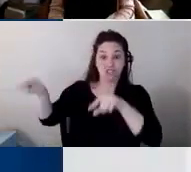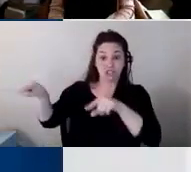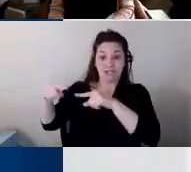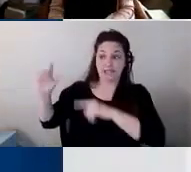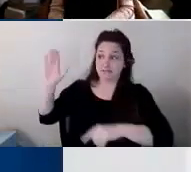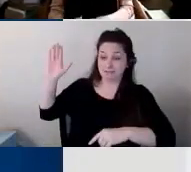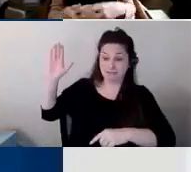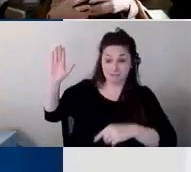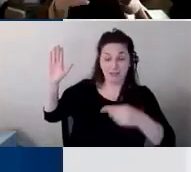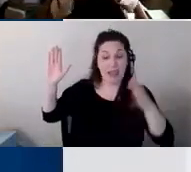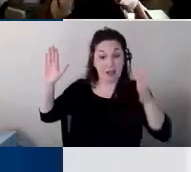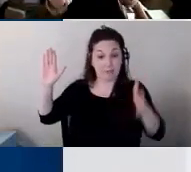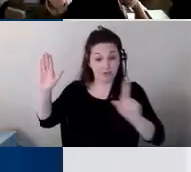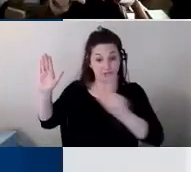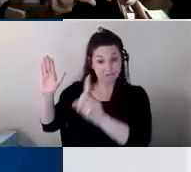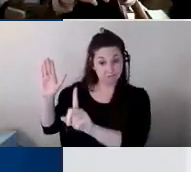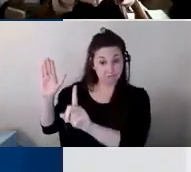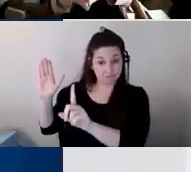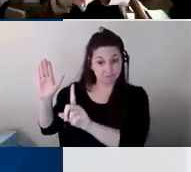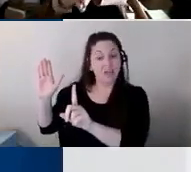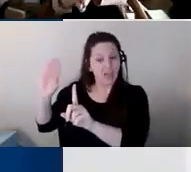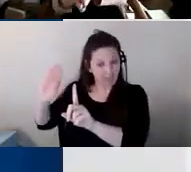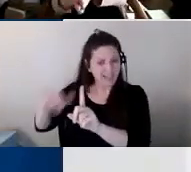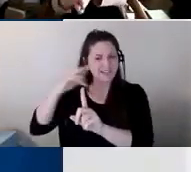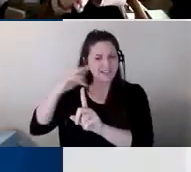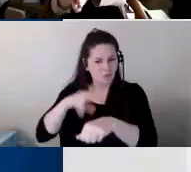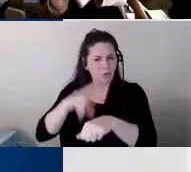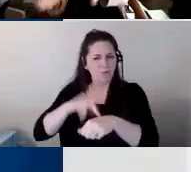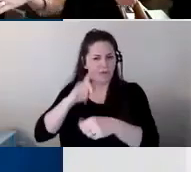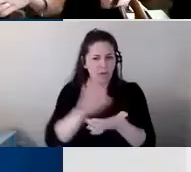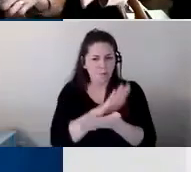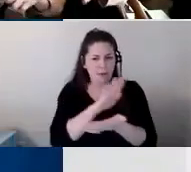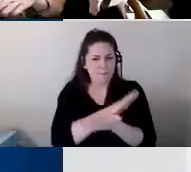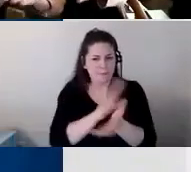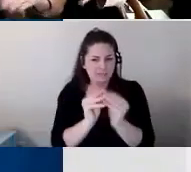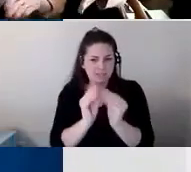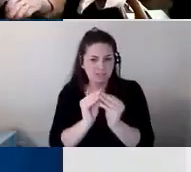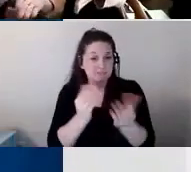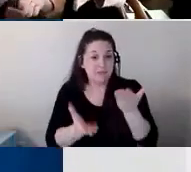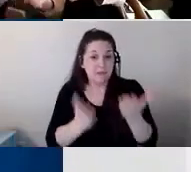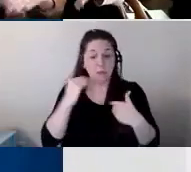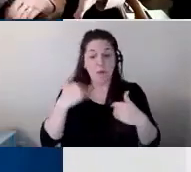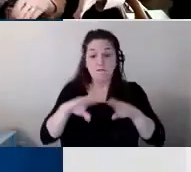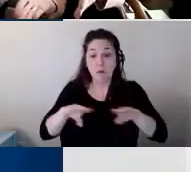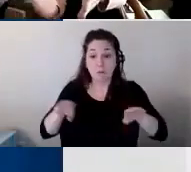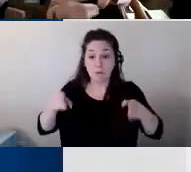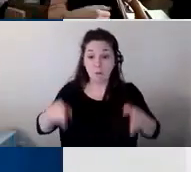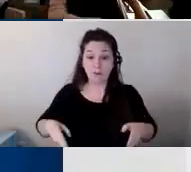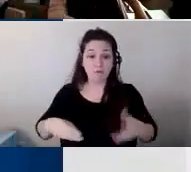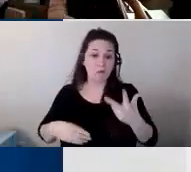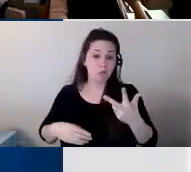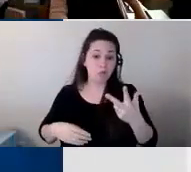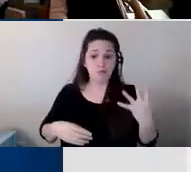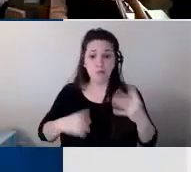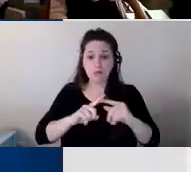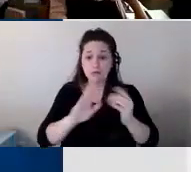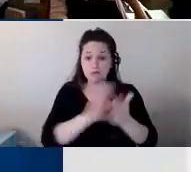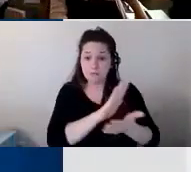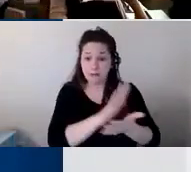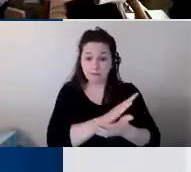a paper session. There might be a podium with 3 or 4 papers, the person,